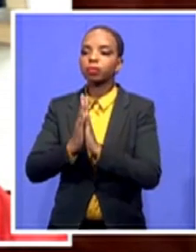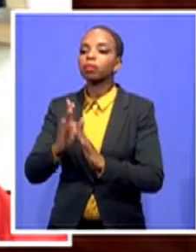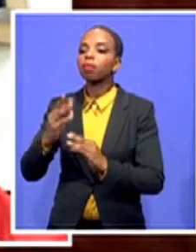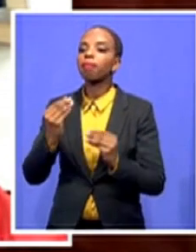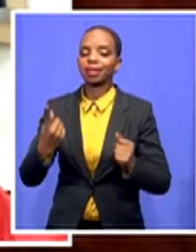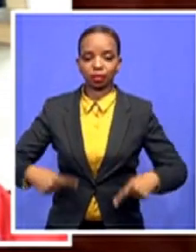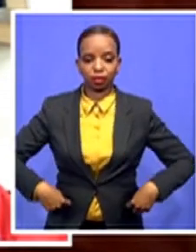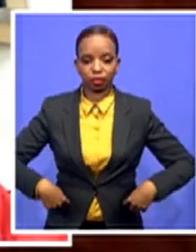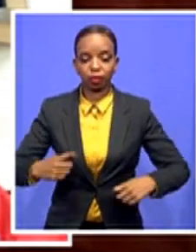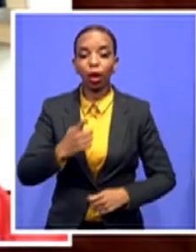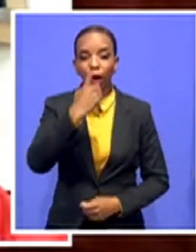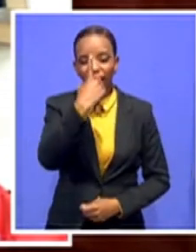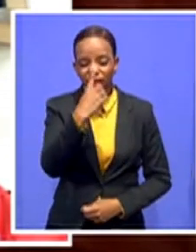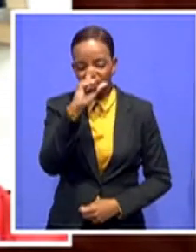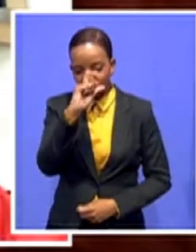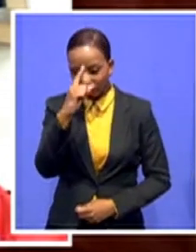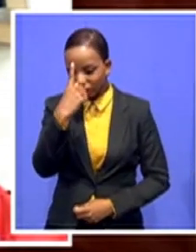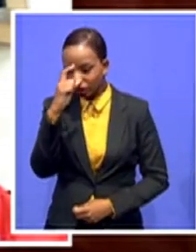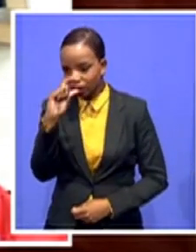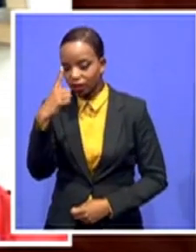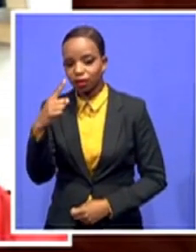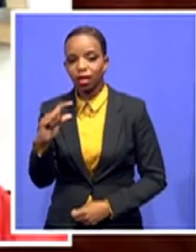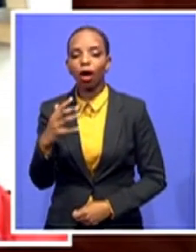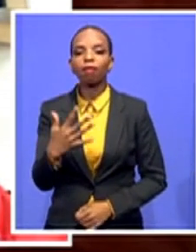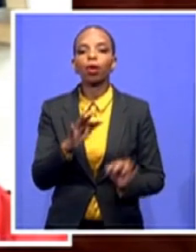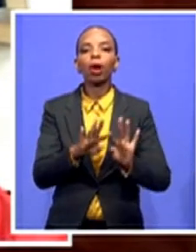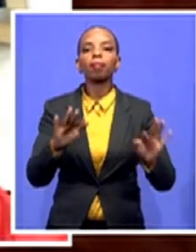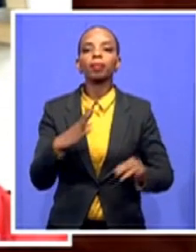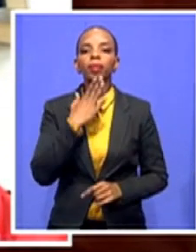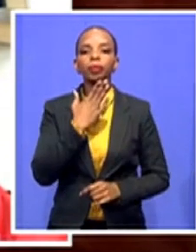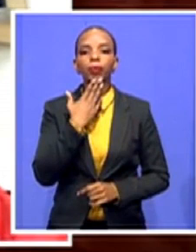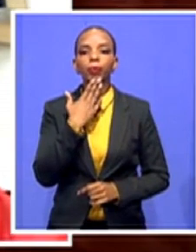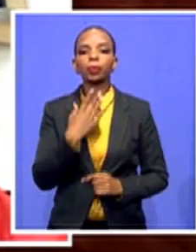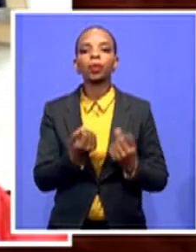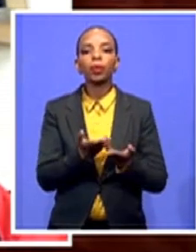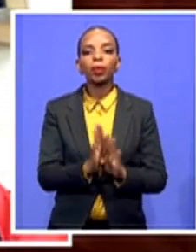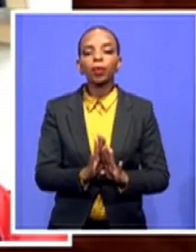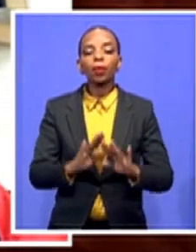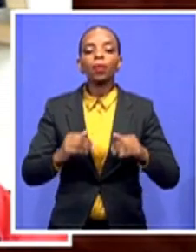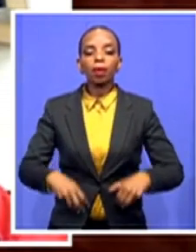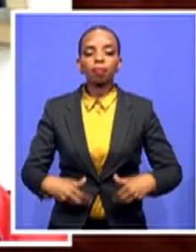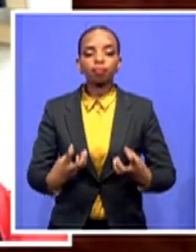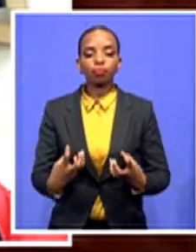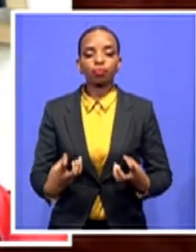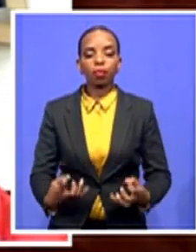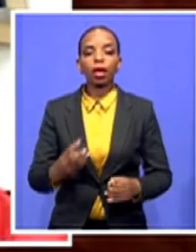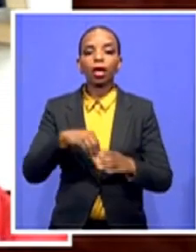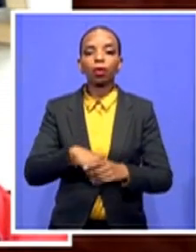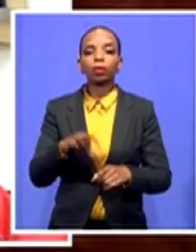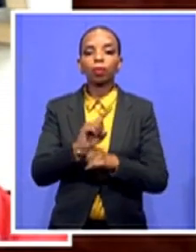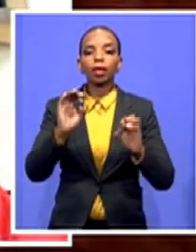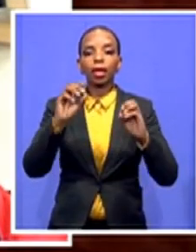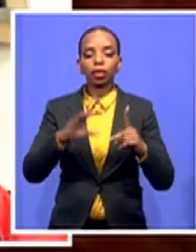the poor, including the frontline services, education, healthcare, policing,